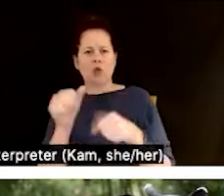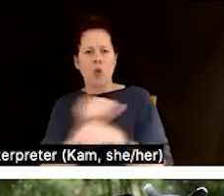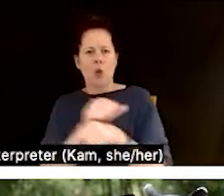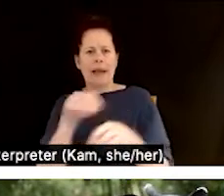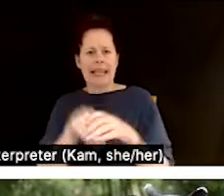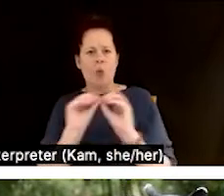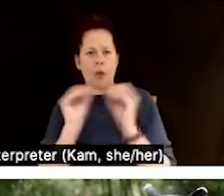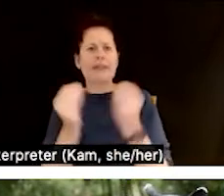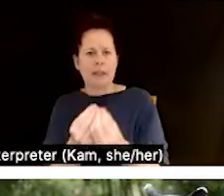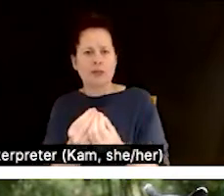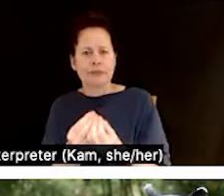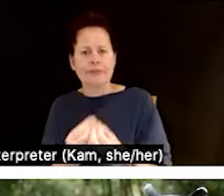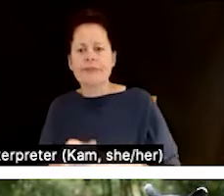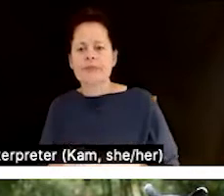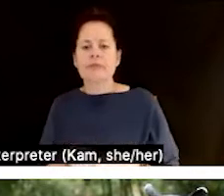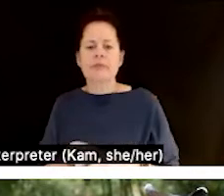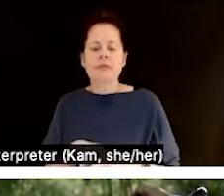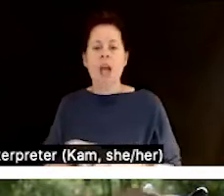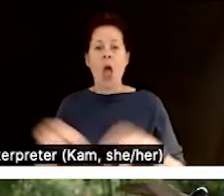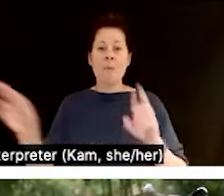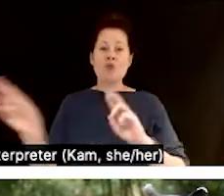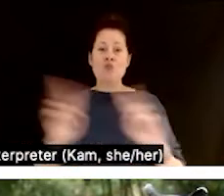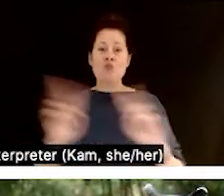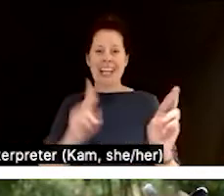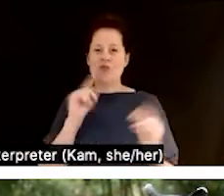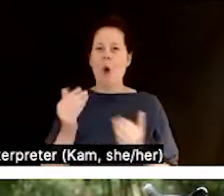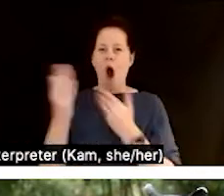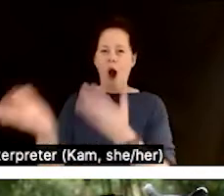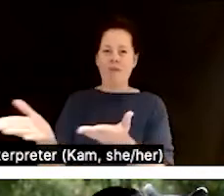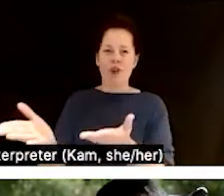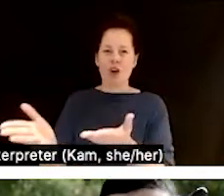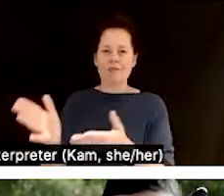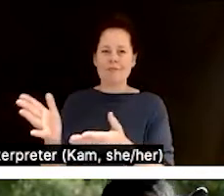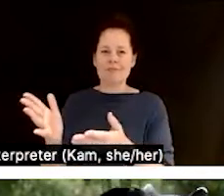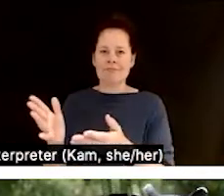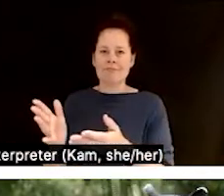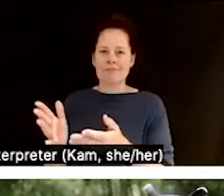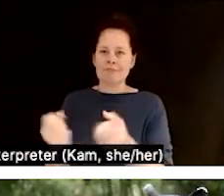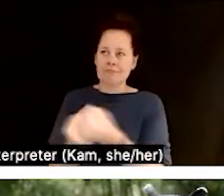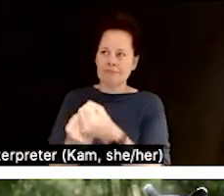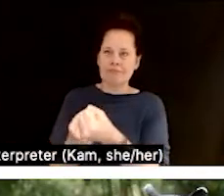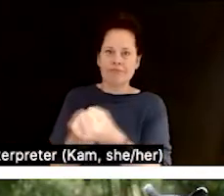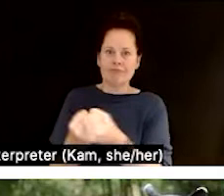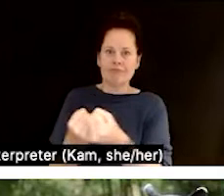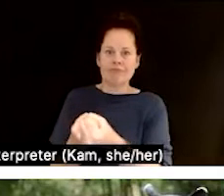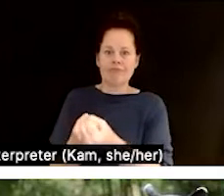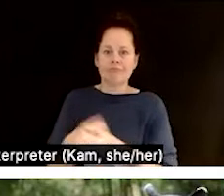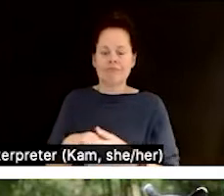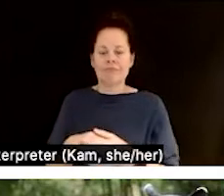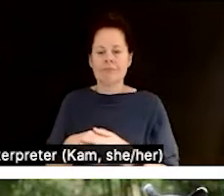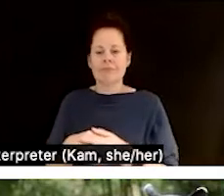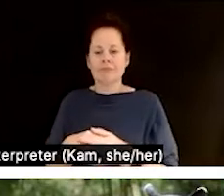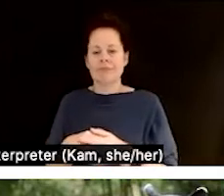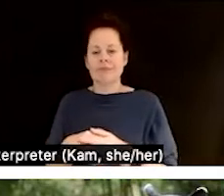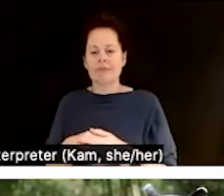organization? Be prepared to offer reassurance. Seeking accommodations for an individual at a zoo and aquarium or any